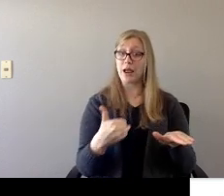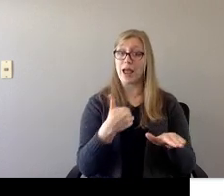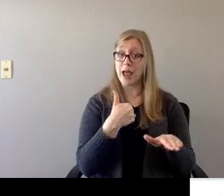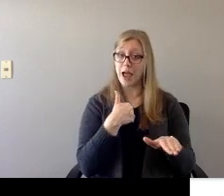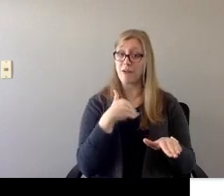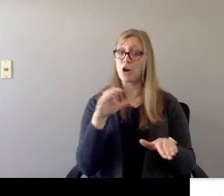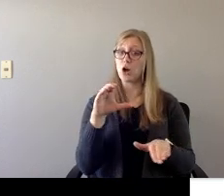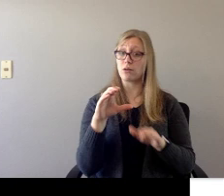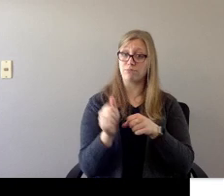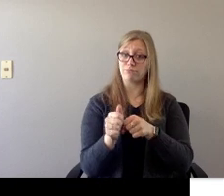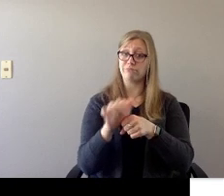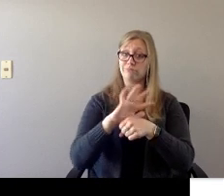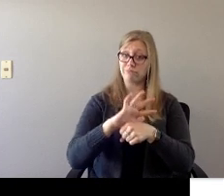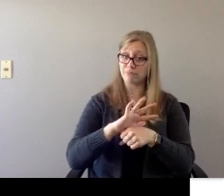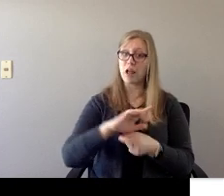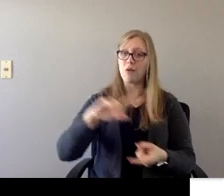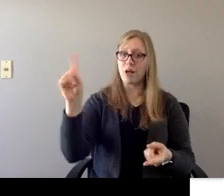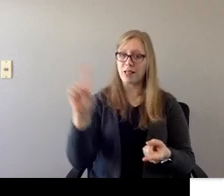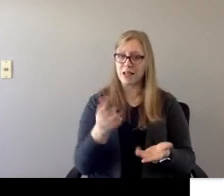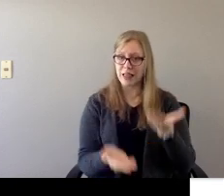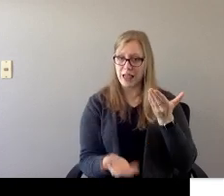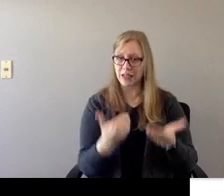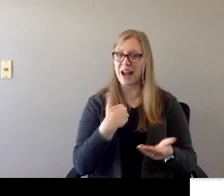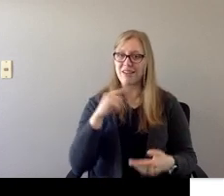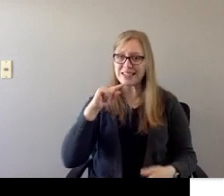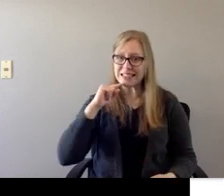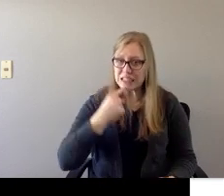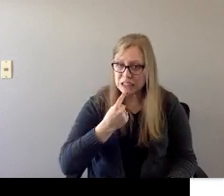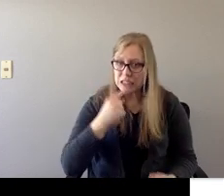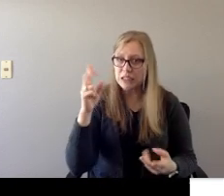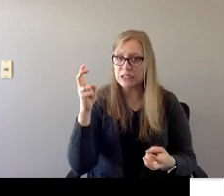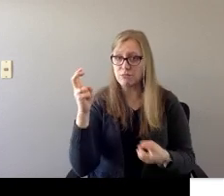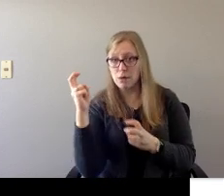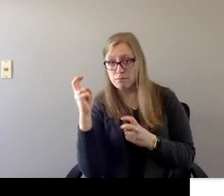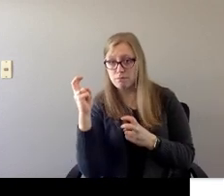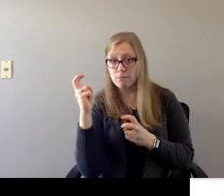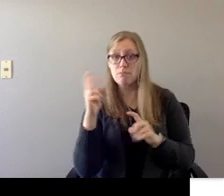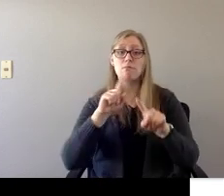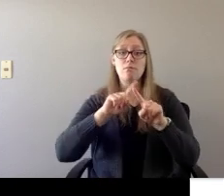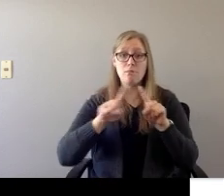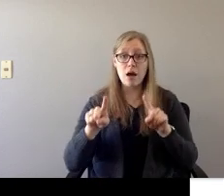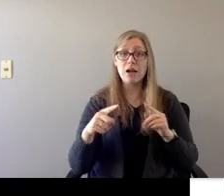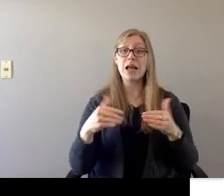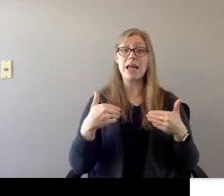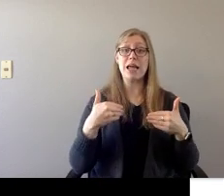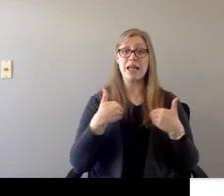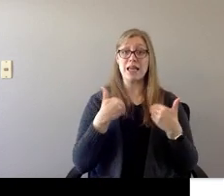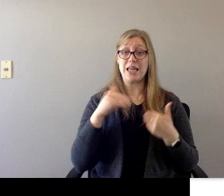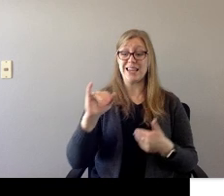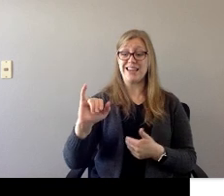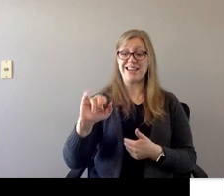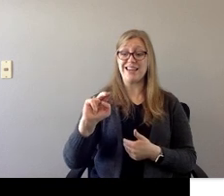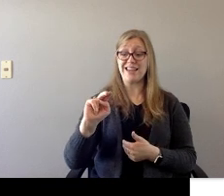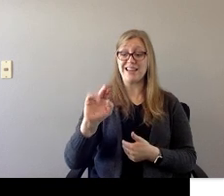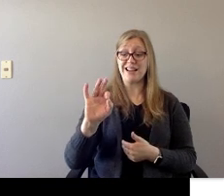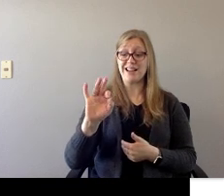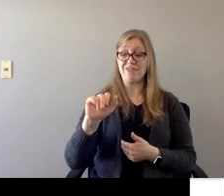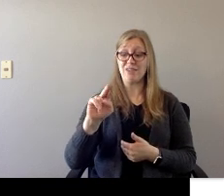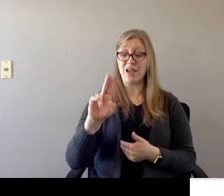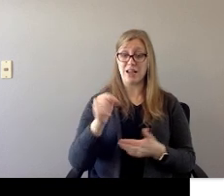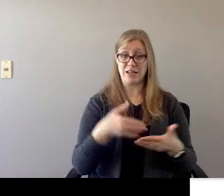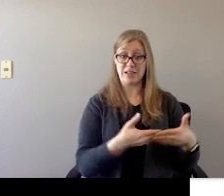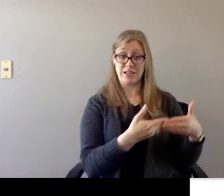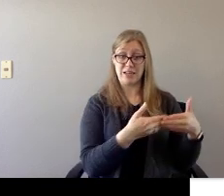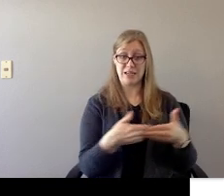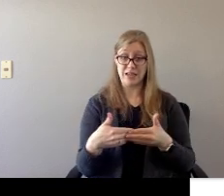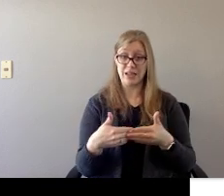have severe disease. However, infants had more severe illness than other children. It's not that children don't get infected, and